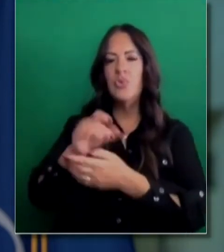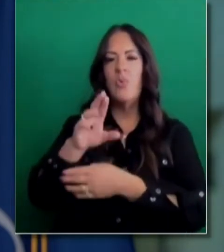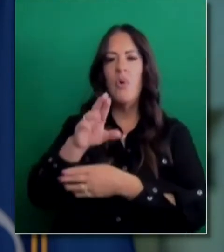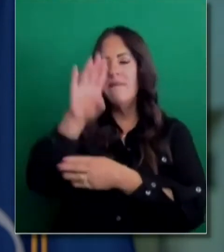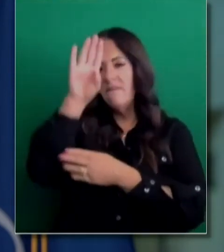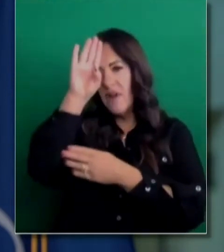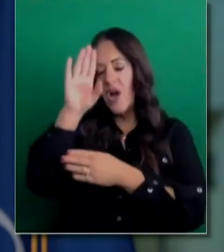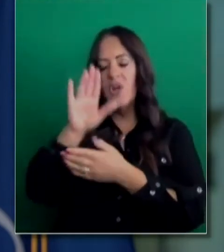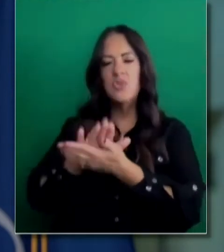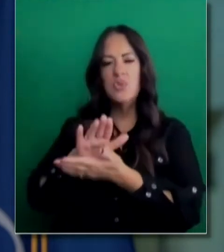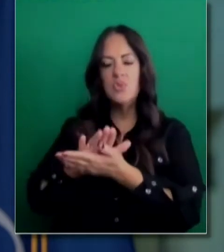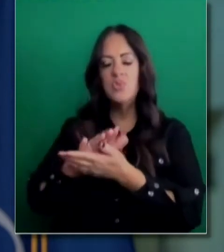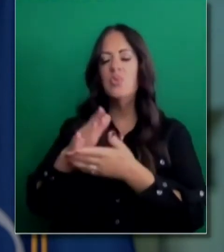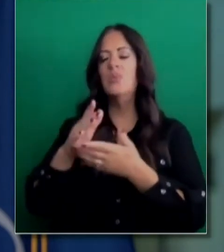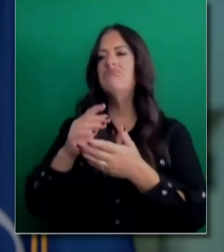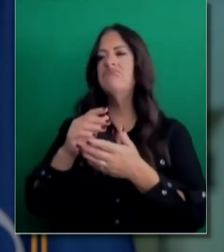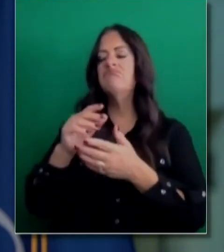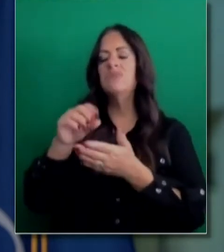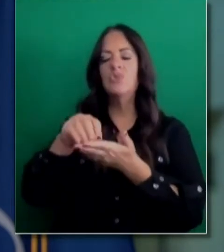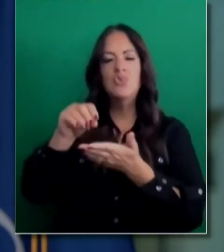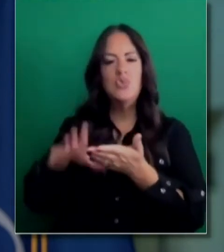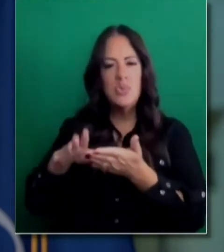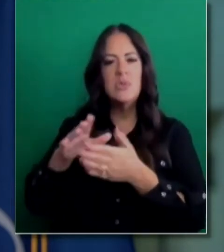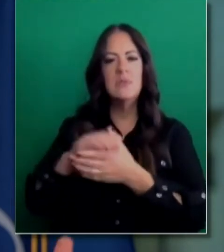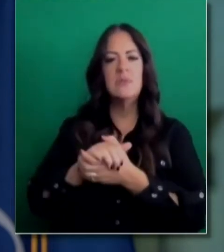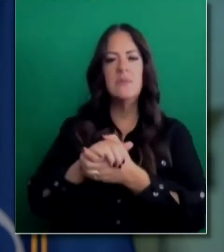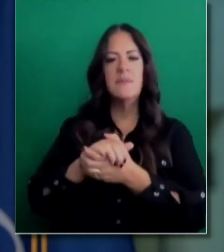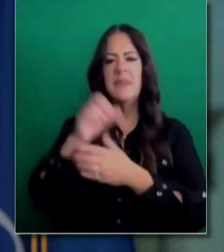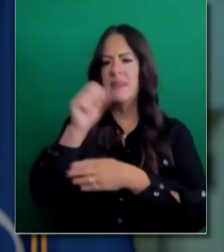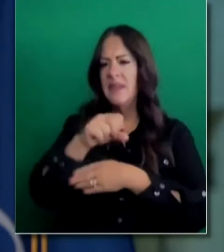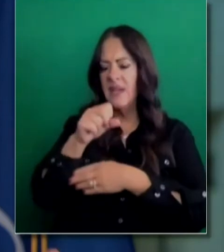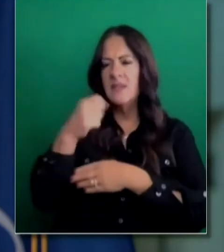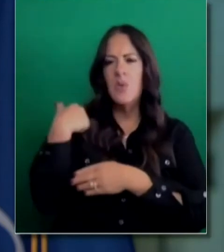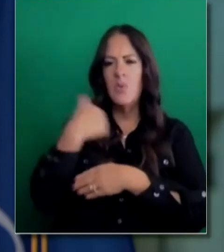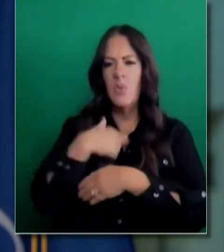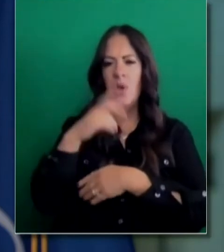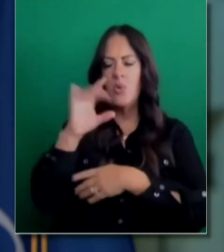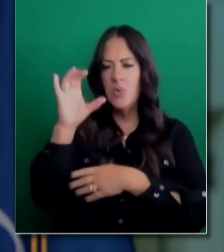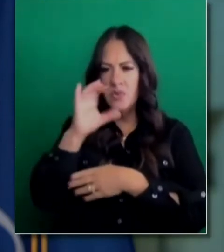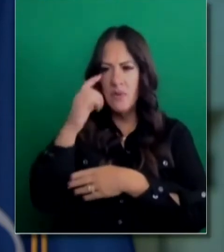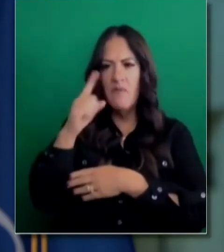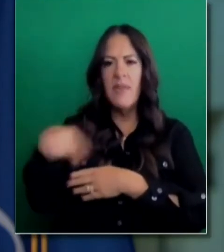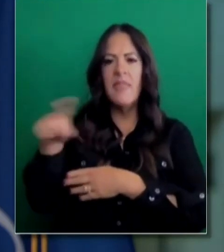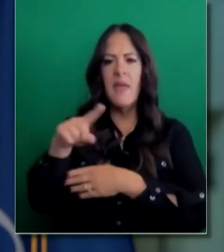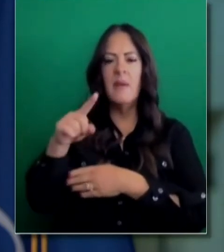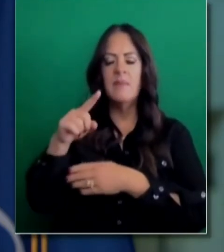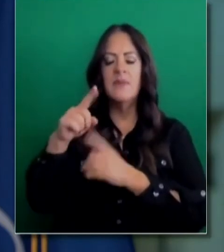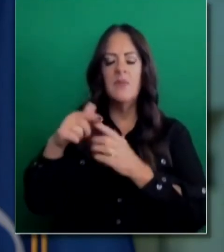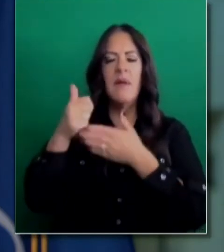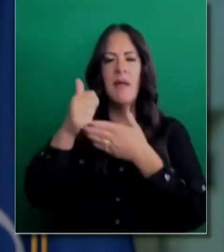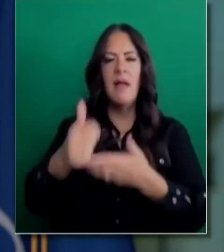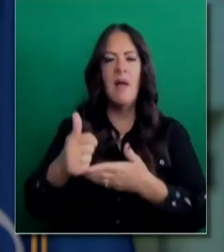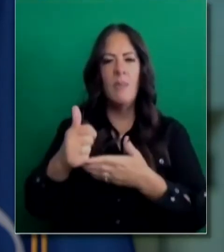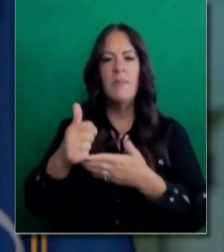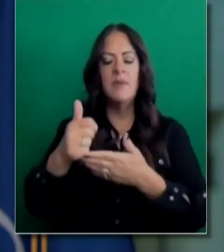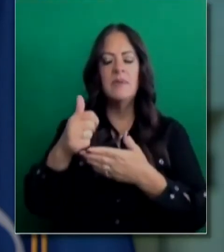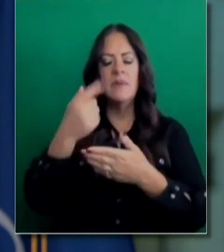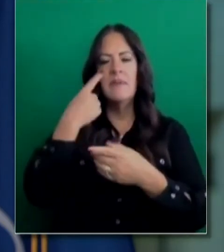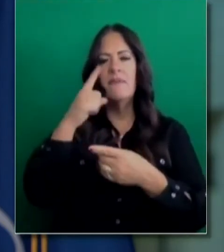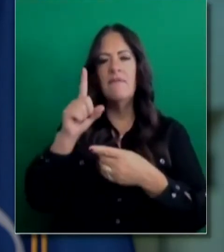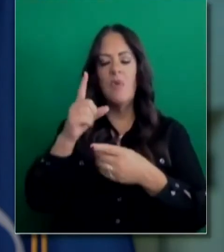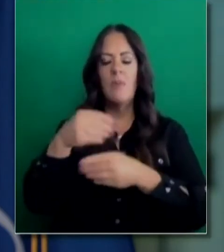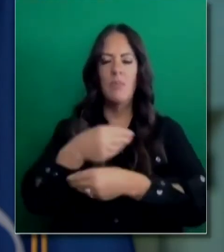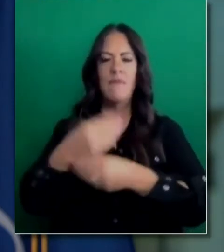list are being sought to secure that last mile distribution and administration of